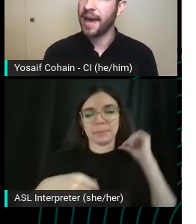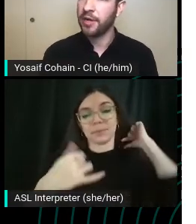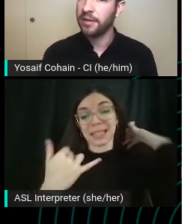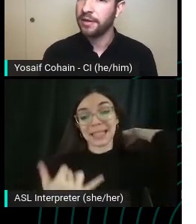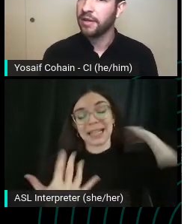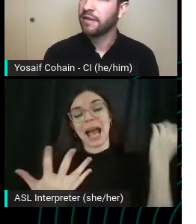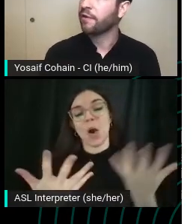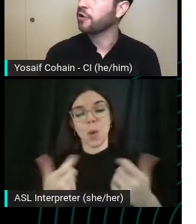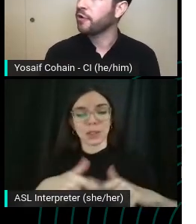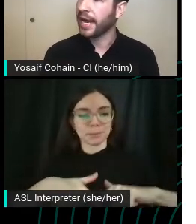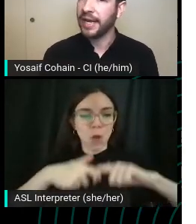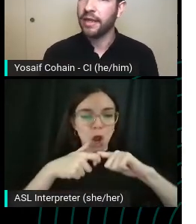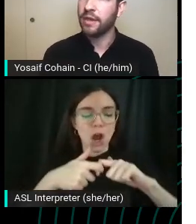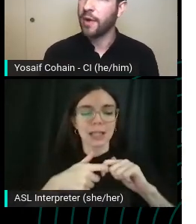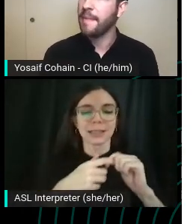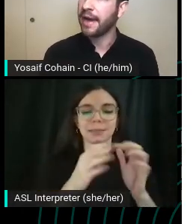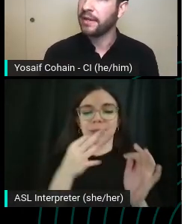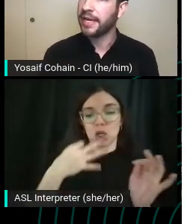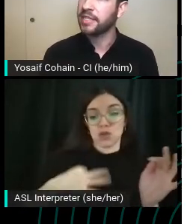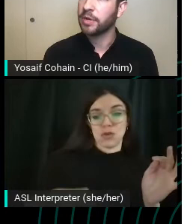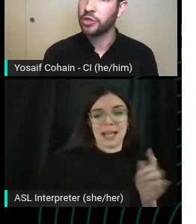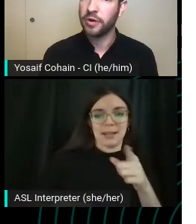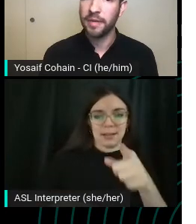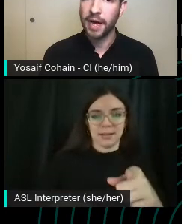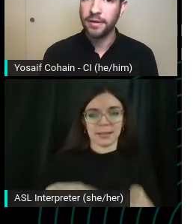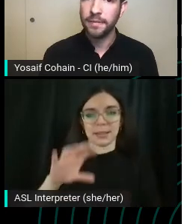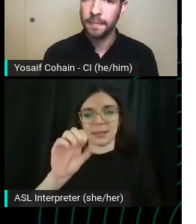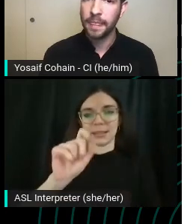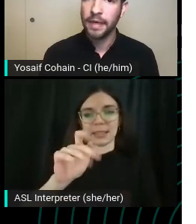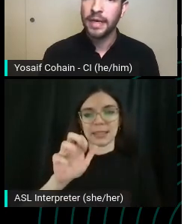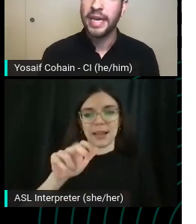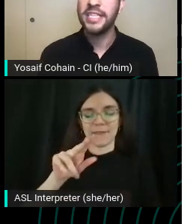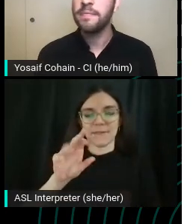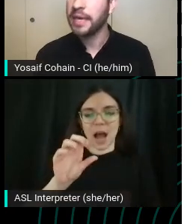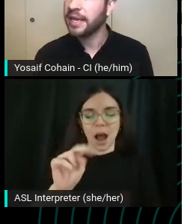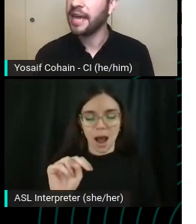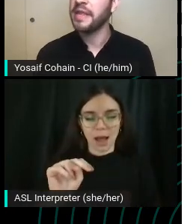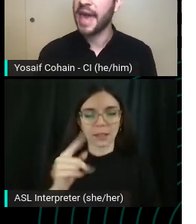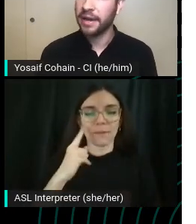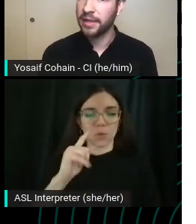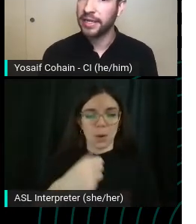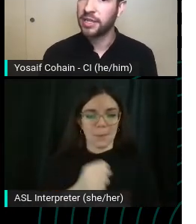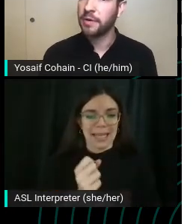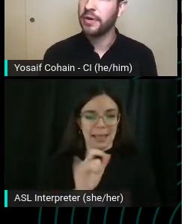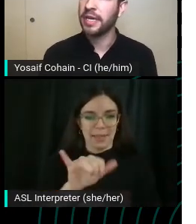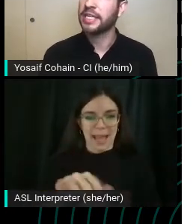Stefan Hamill for creating the Web Analytics Maturity Model. He's a big name